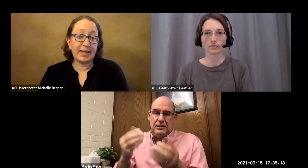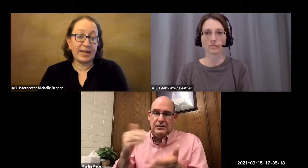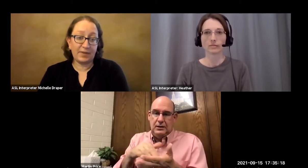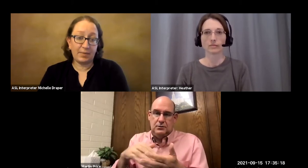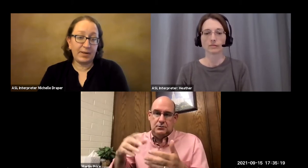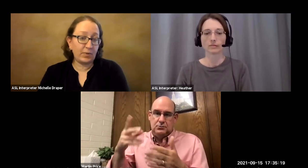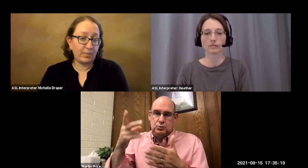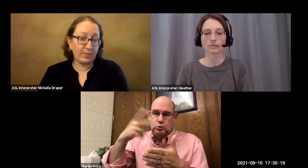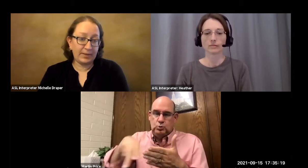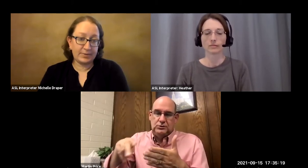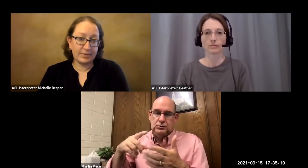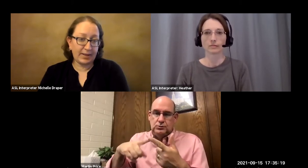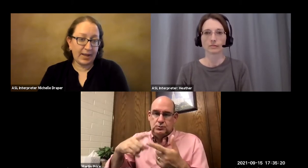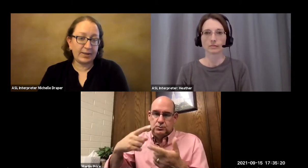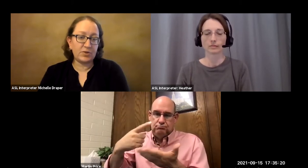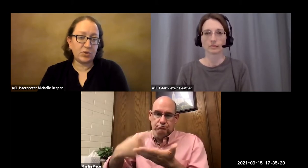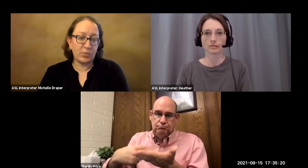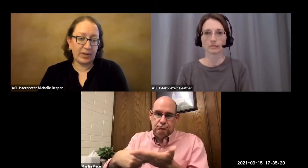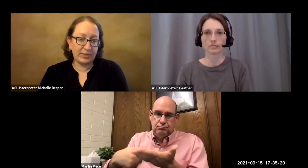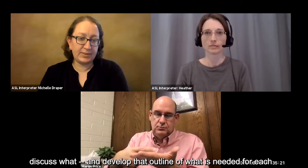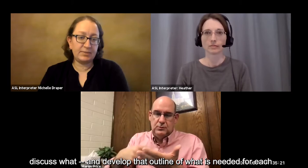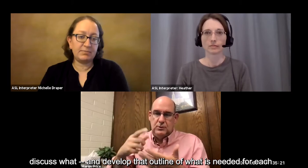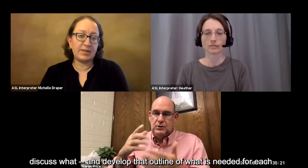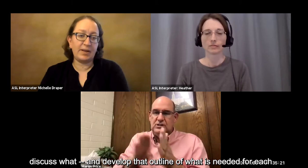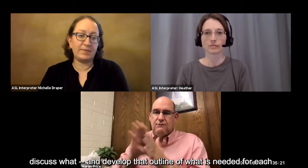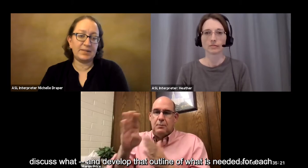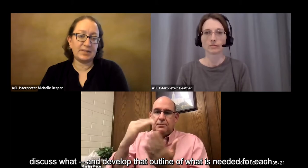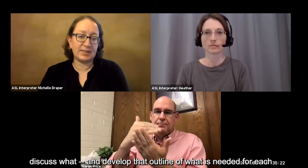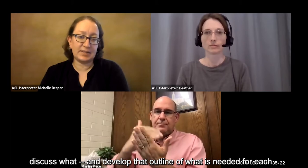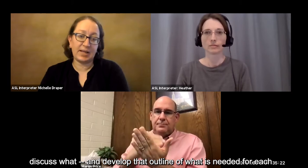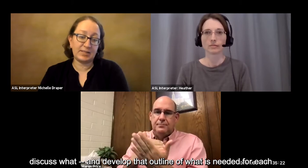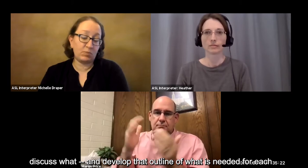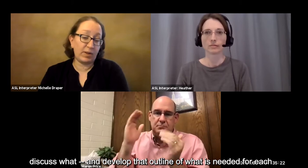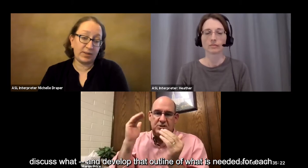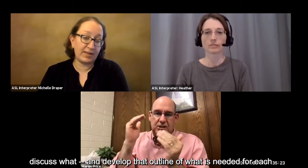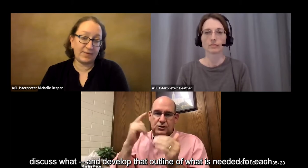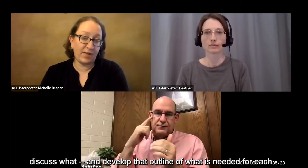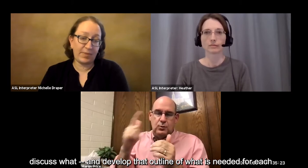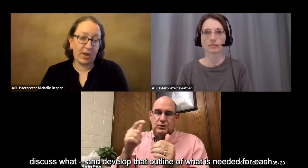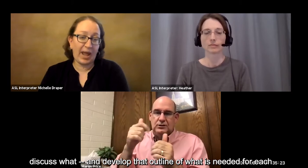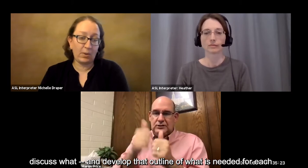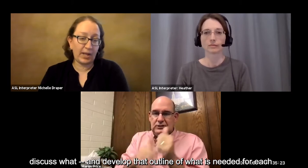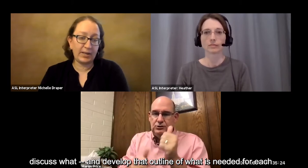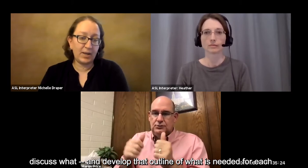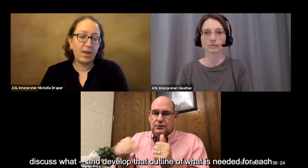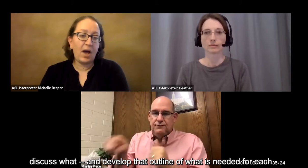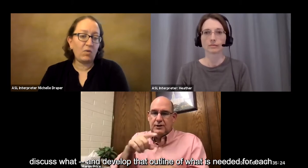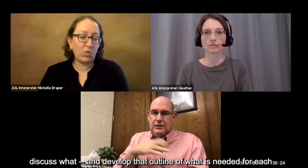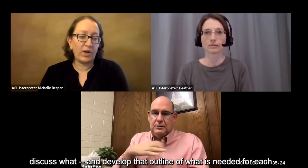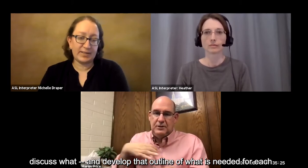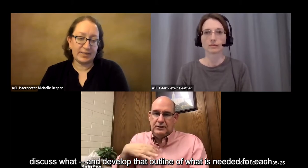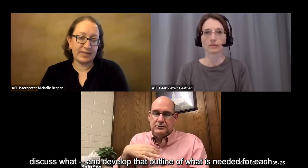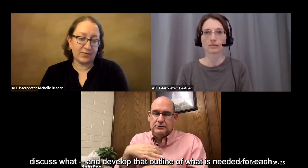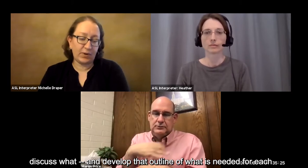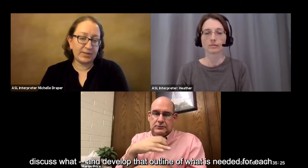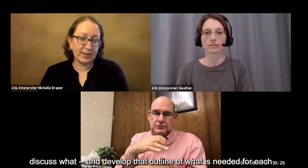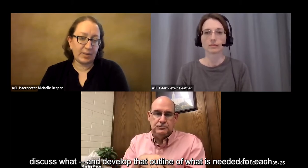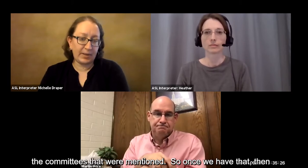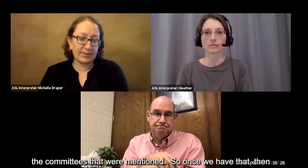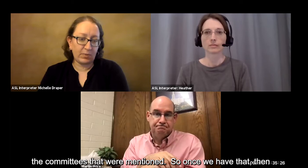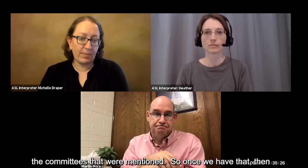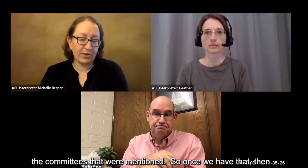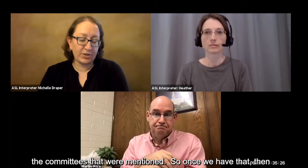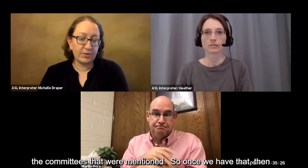So the executive committee will meet again in 2 weeks to kind of just discuss what and develop that outline of what is needed for